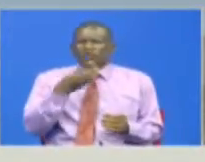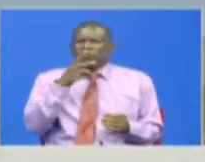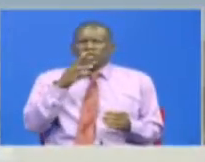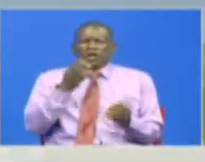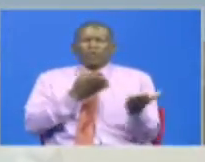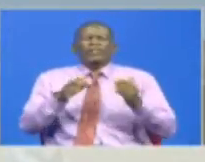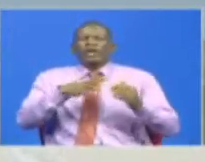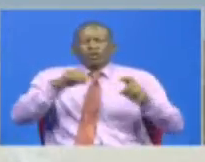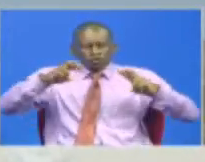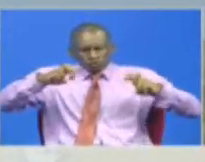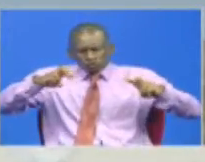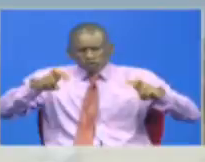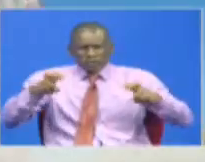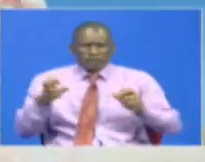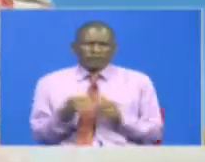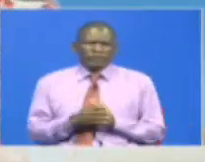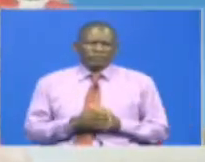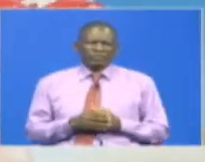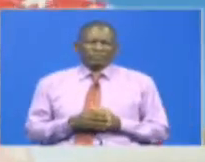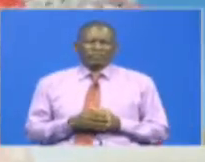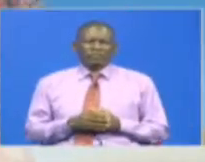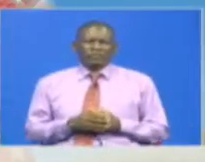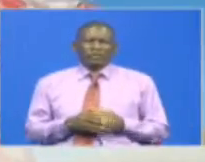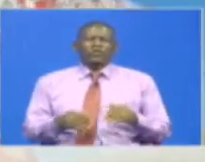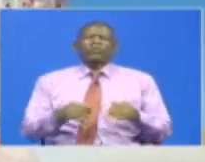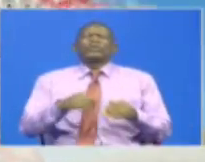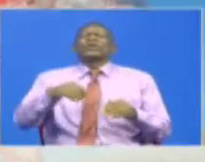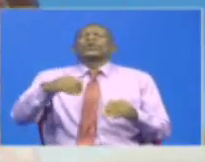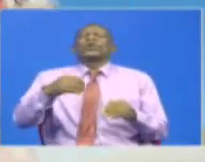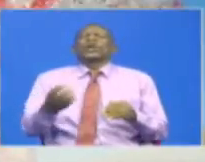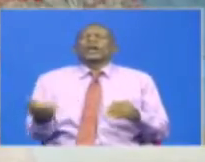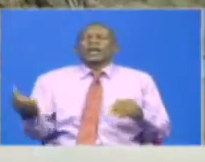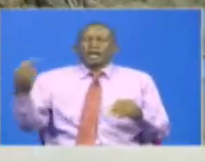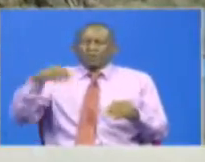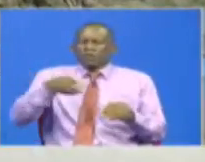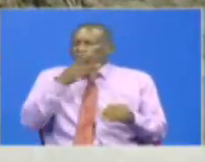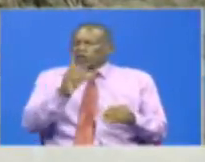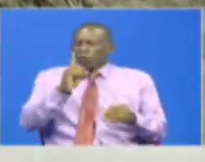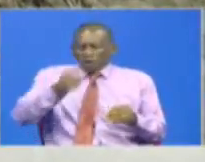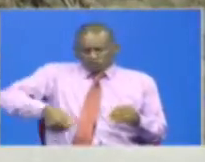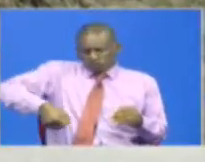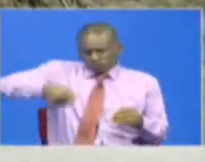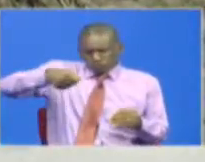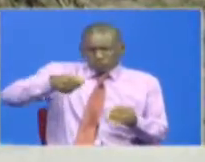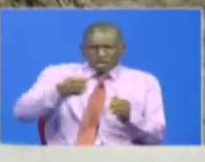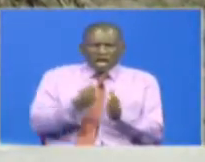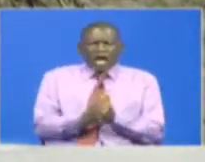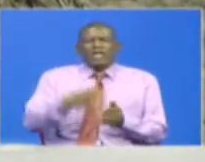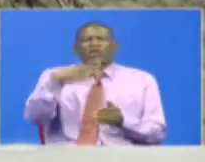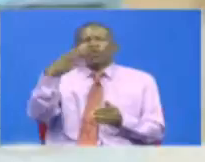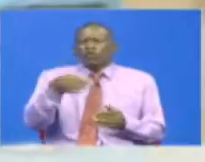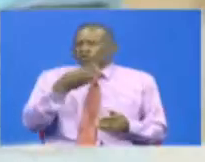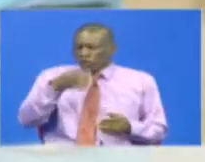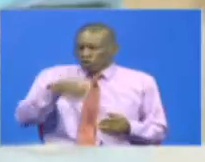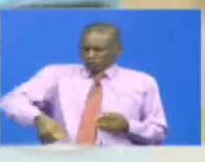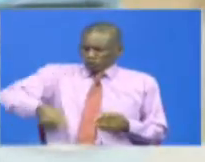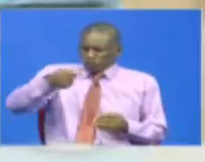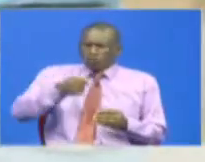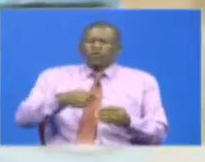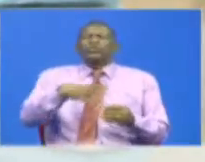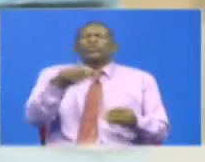resource. Mwenda kushota maji mtungi moja, na kwenda kushota hiyo maji mwenda kupanga tena